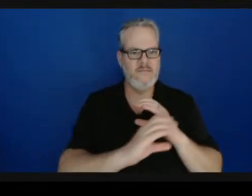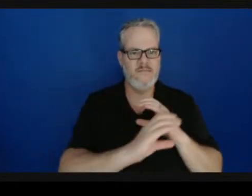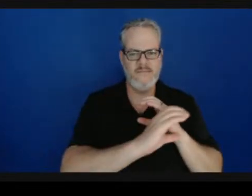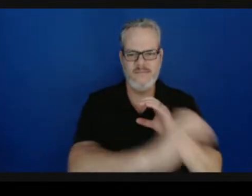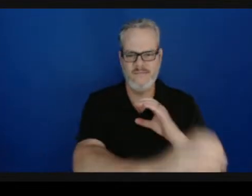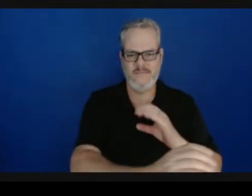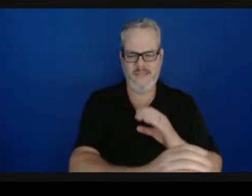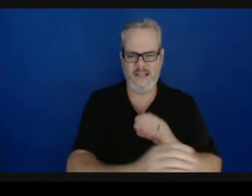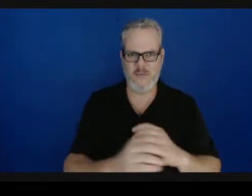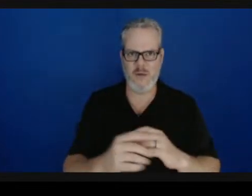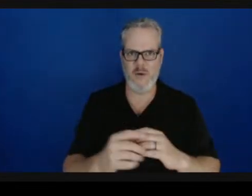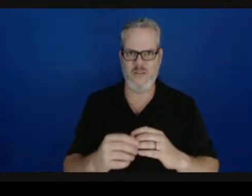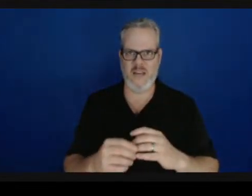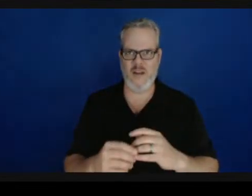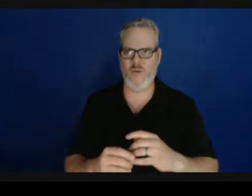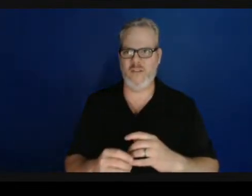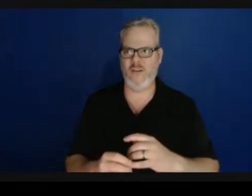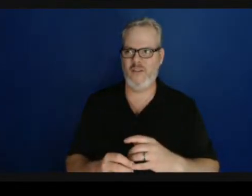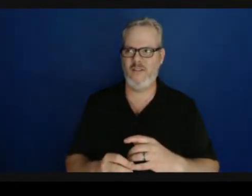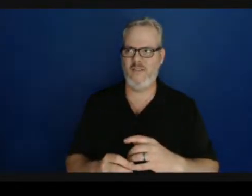glow there up top.